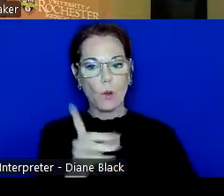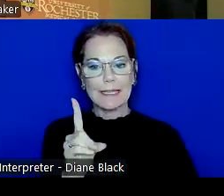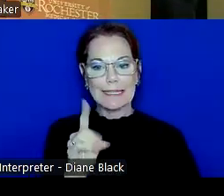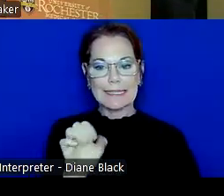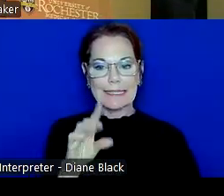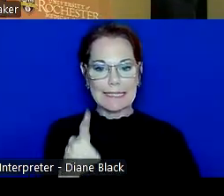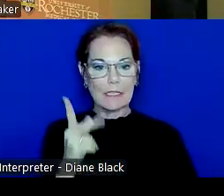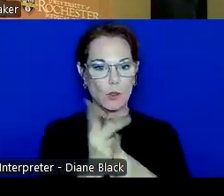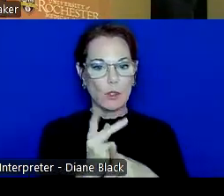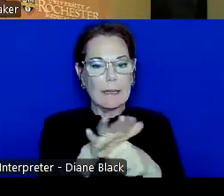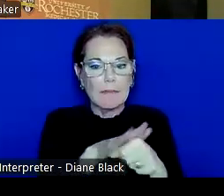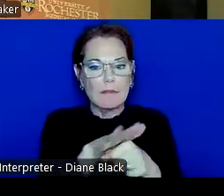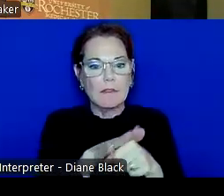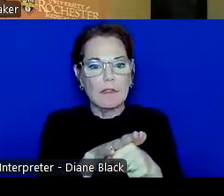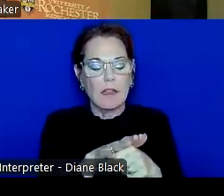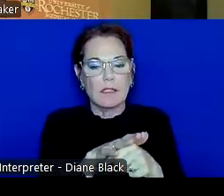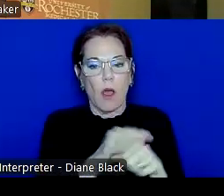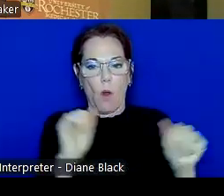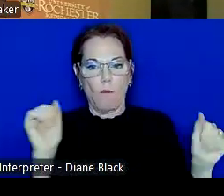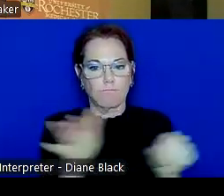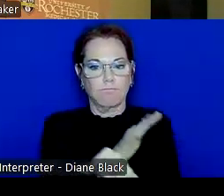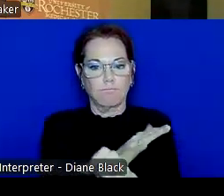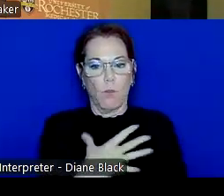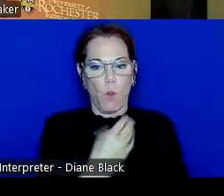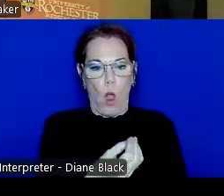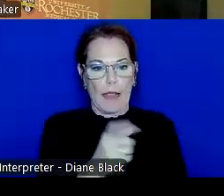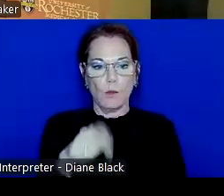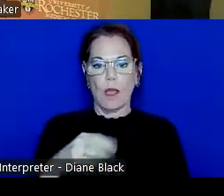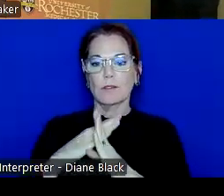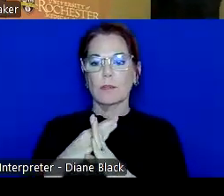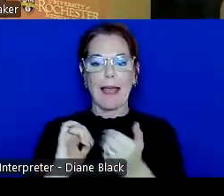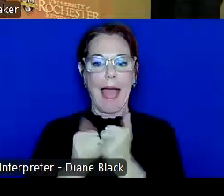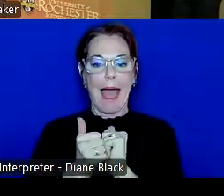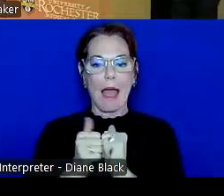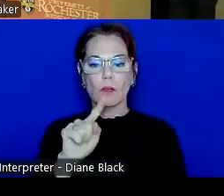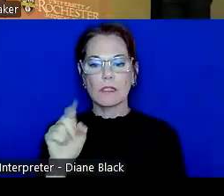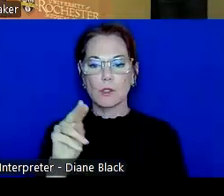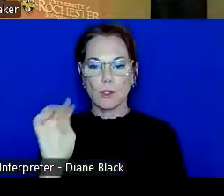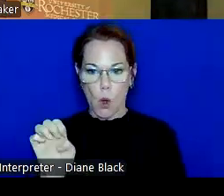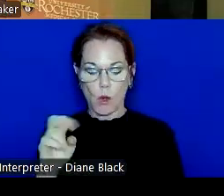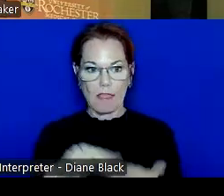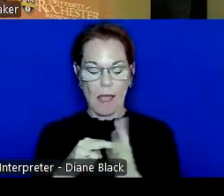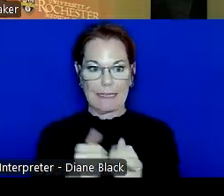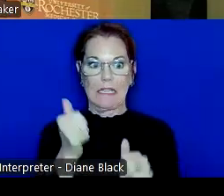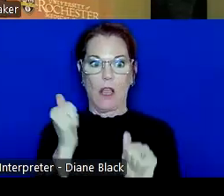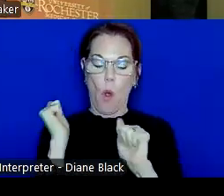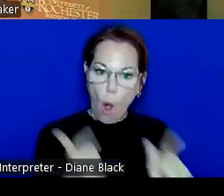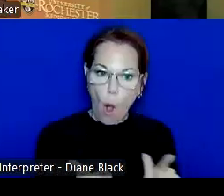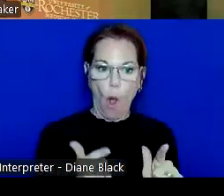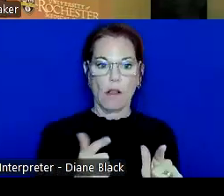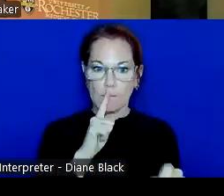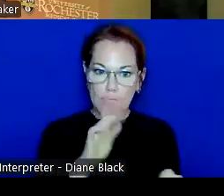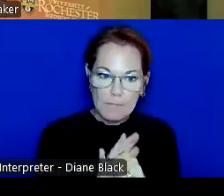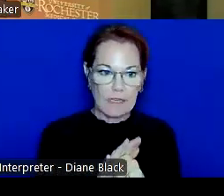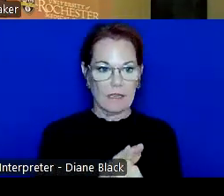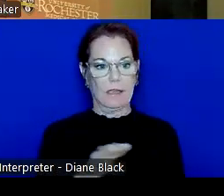homogenous. You have to protect through zoning. Every town in Monroe County jumped at this. Penfield and Pittsford